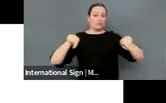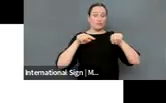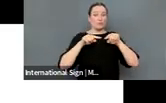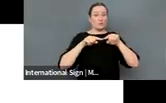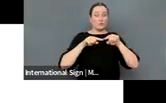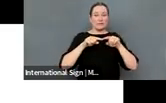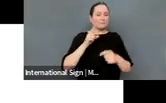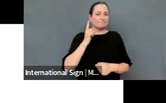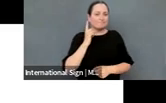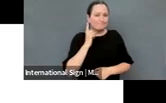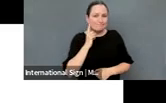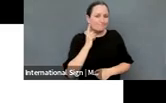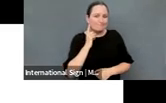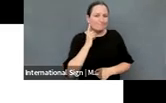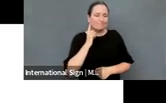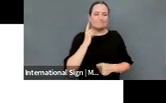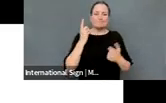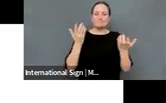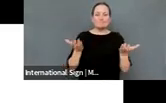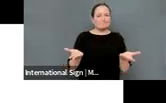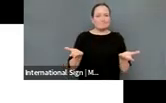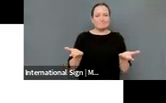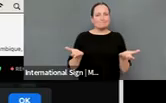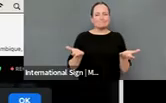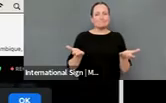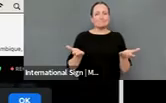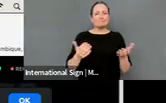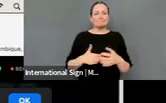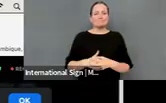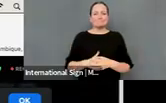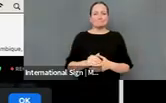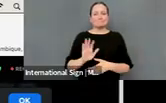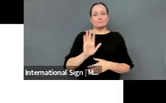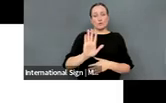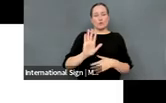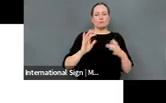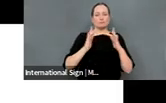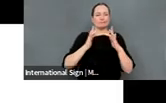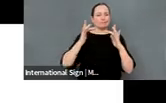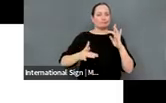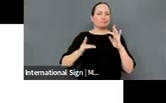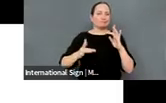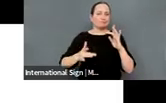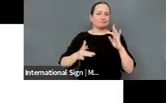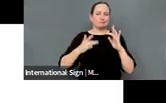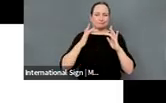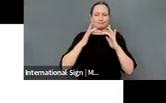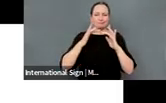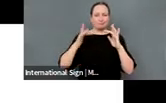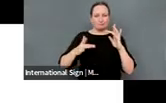We seem to have a bit of a challenge with your connectivity.